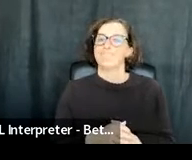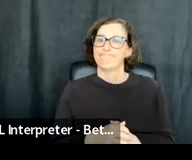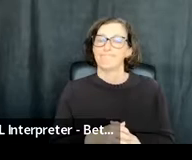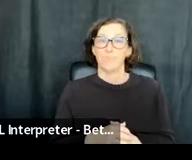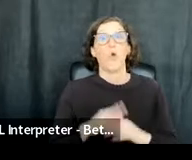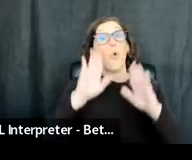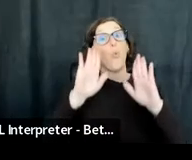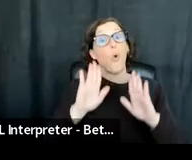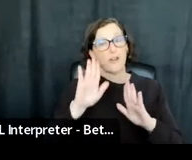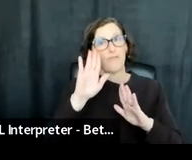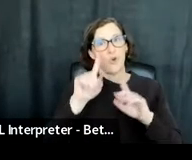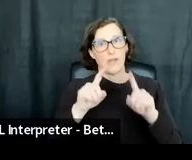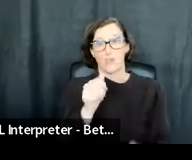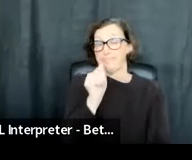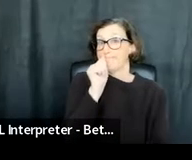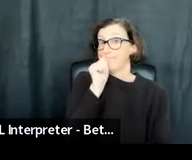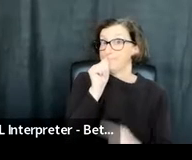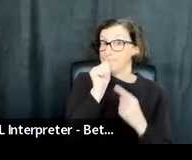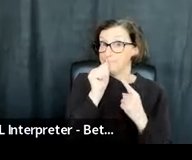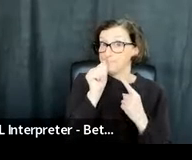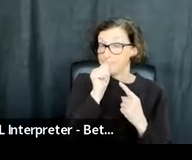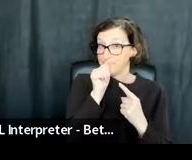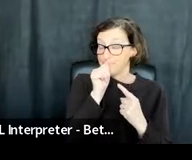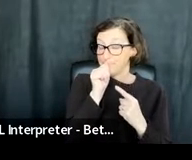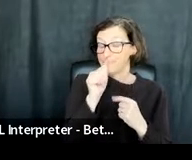Excellent question. So privacy and